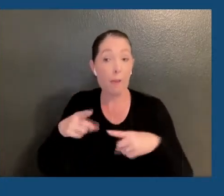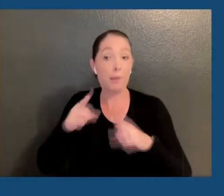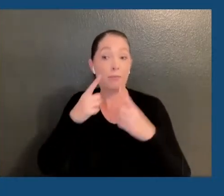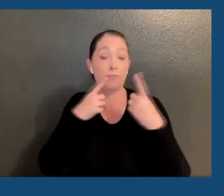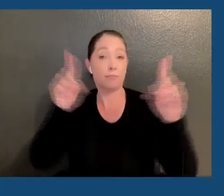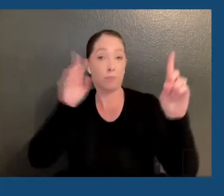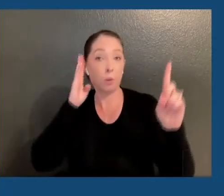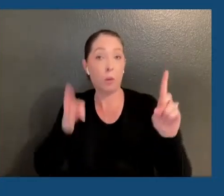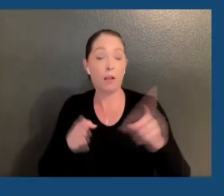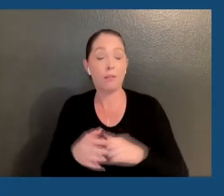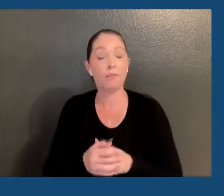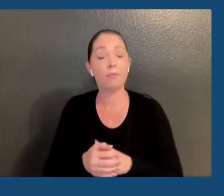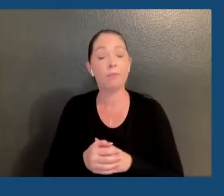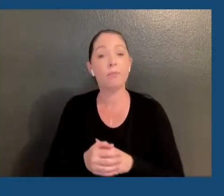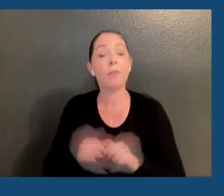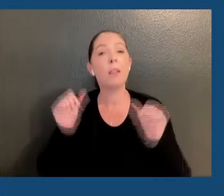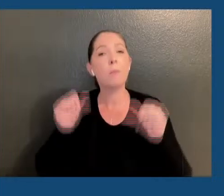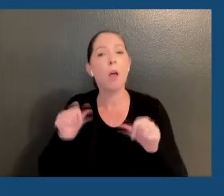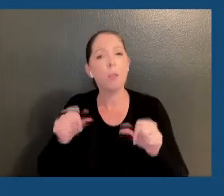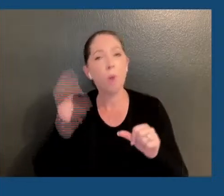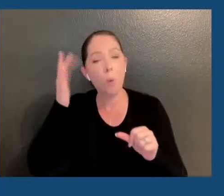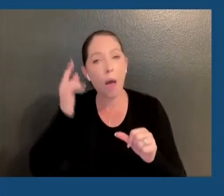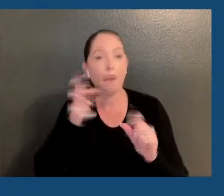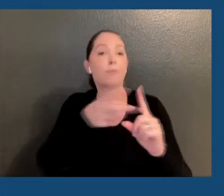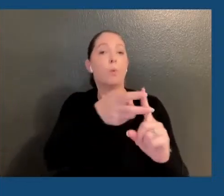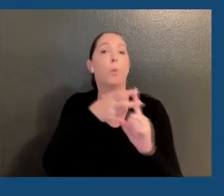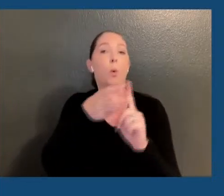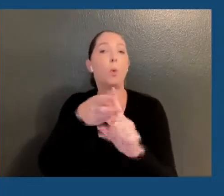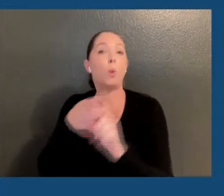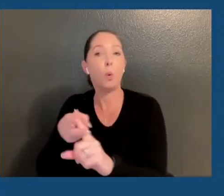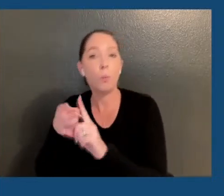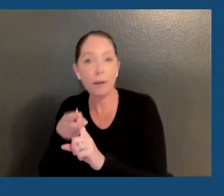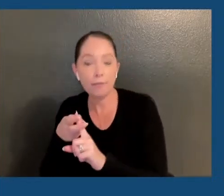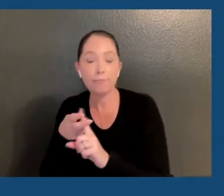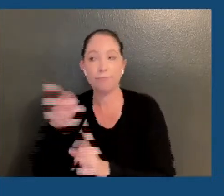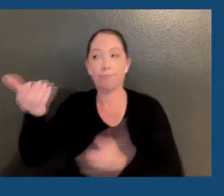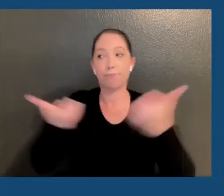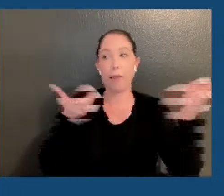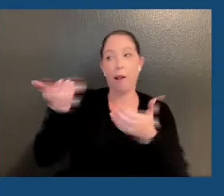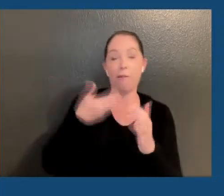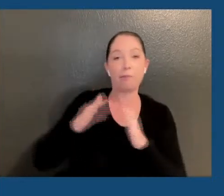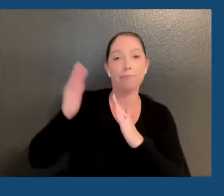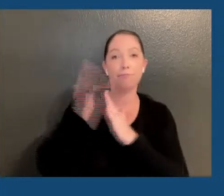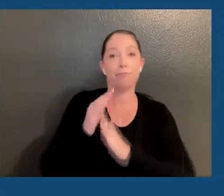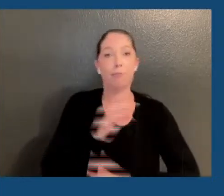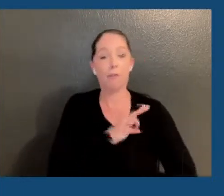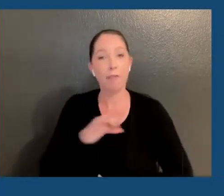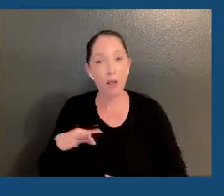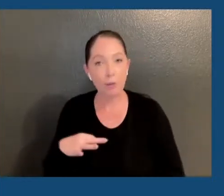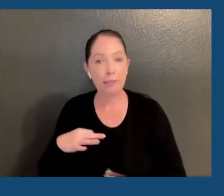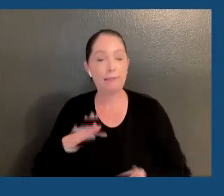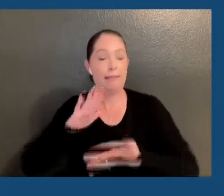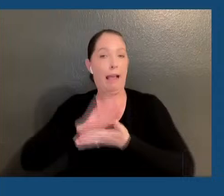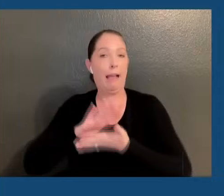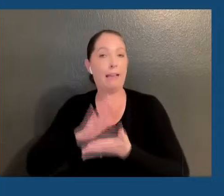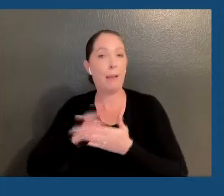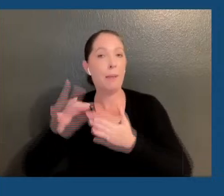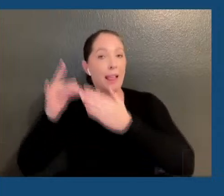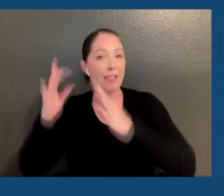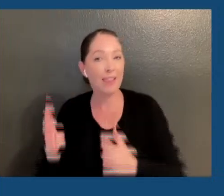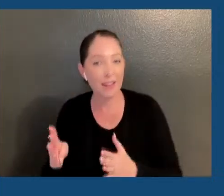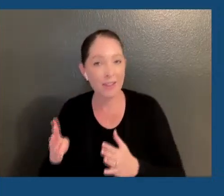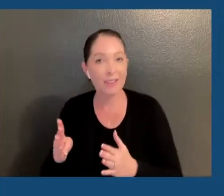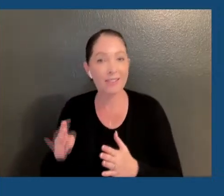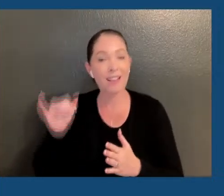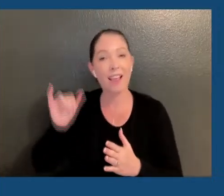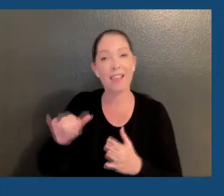this possible is recruitment and retention of the best faculty and academic leaders, which is a perfect segue to saying thank you